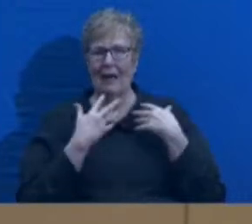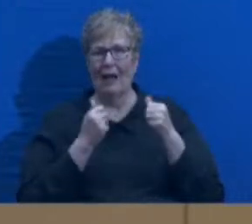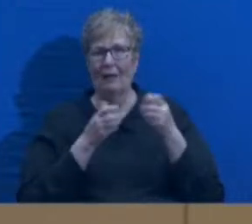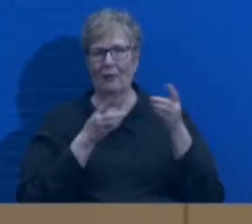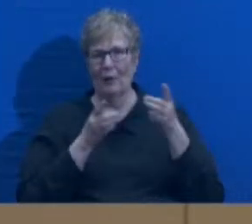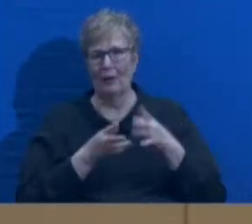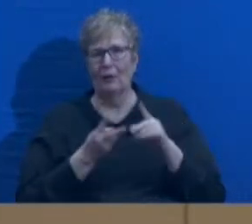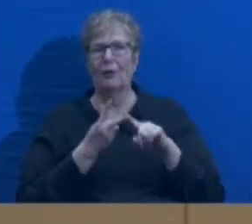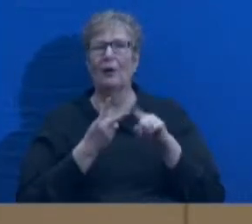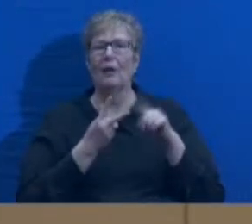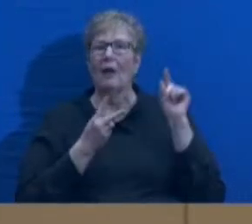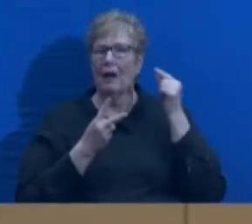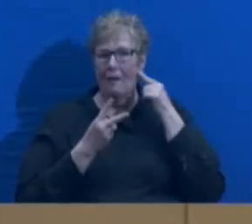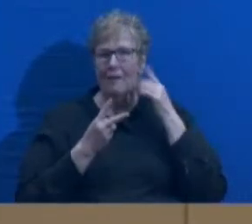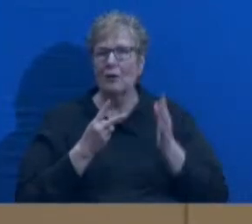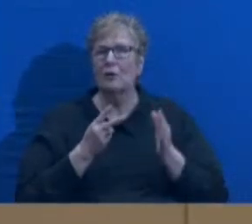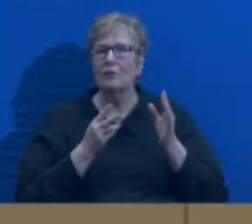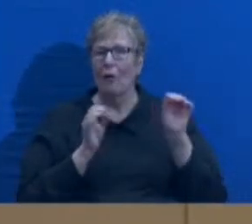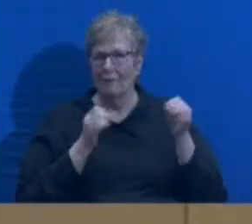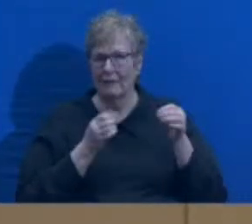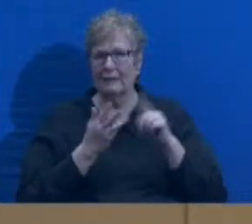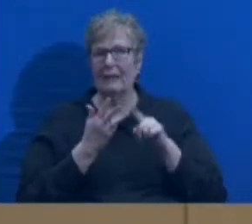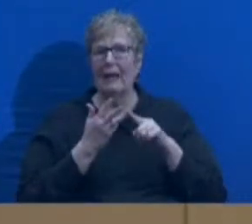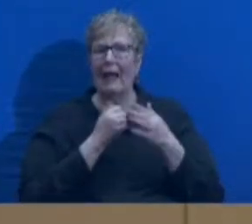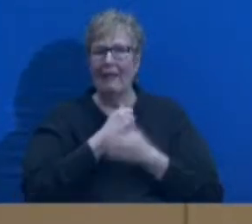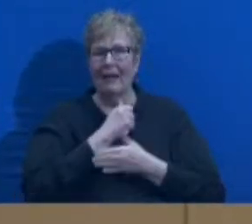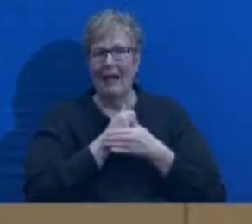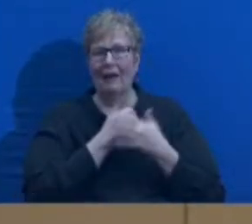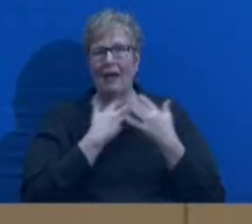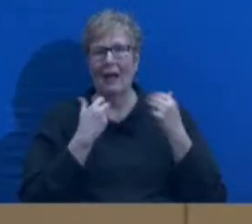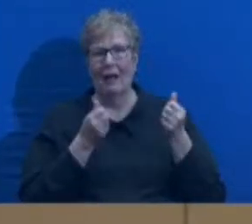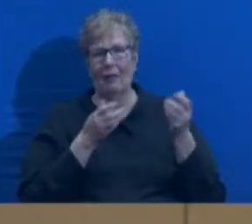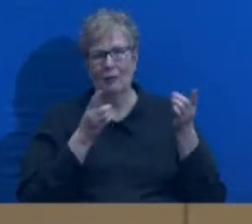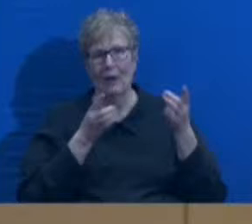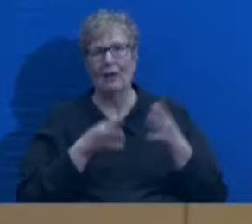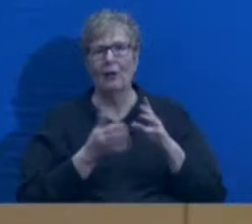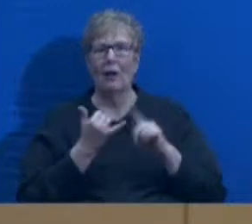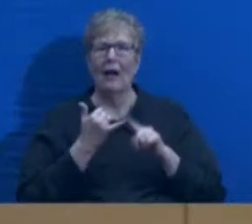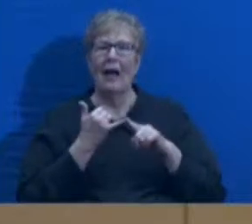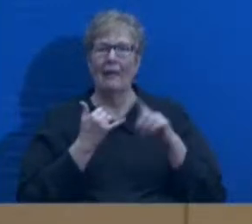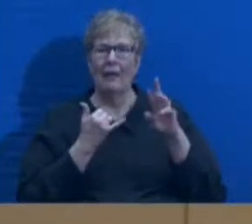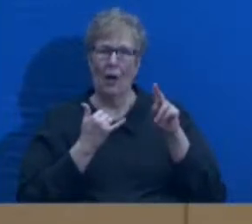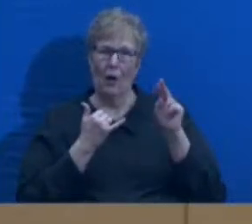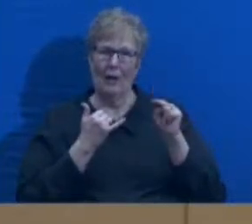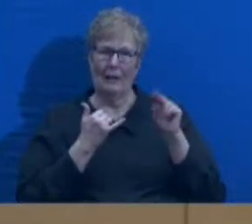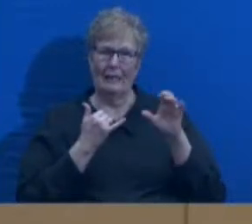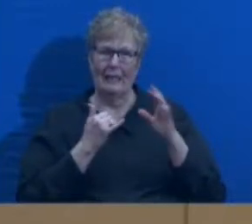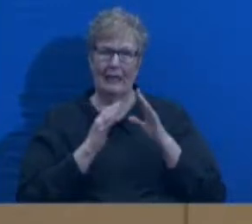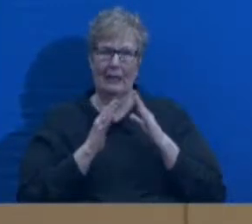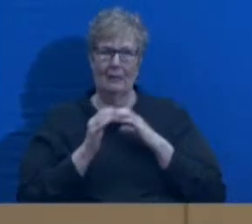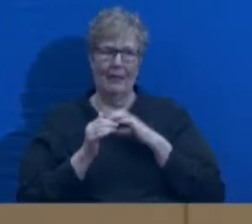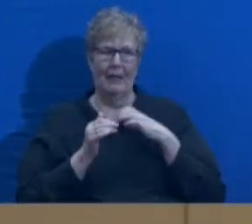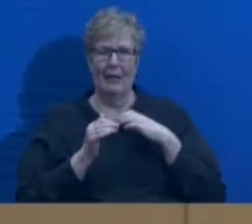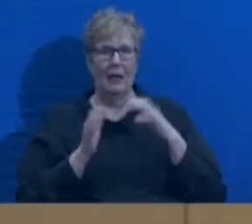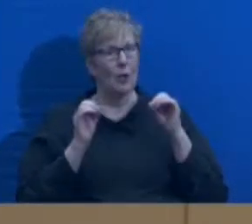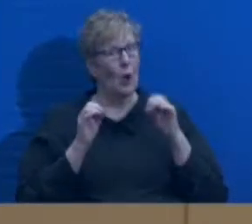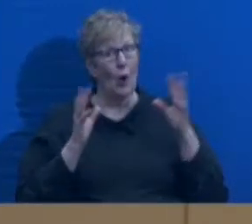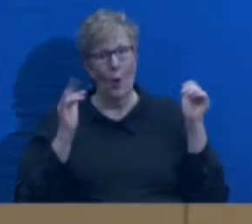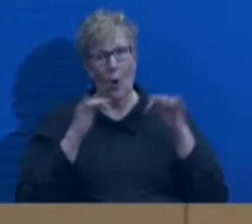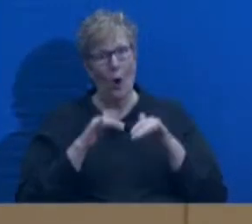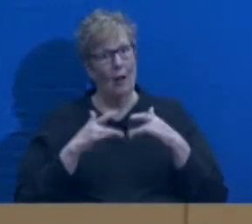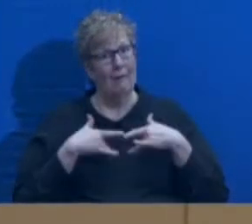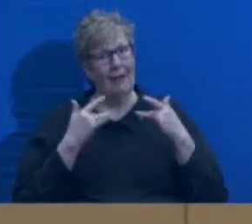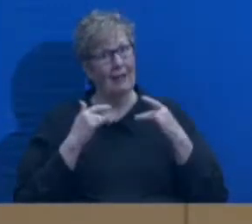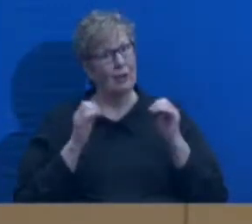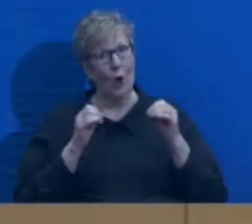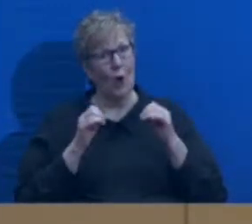governor's office, the county health director, and the RNC committee. No gathering is risk-free, but we